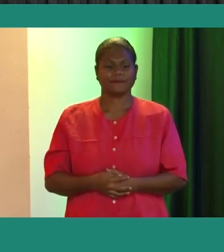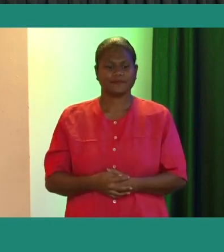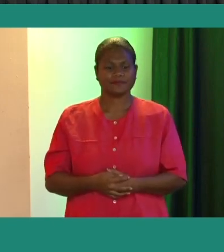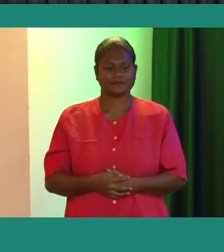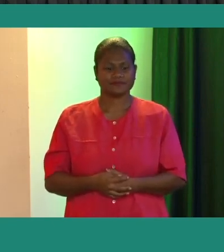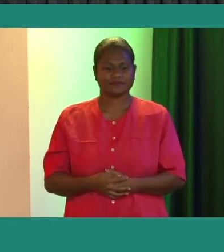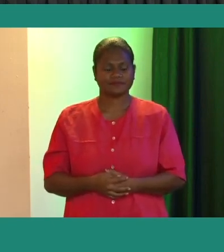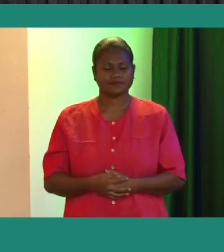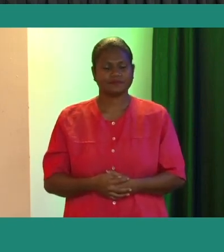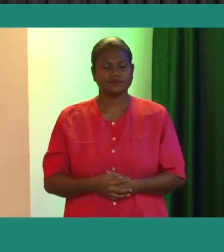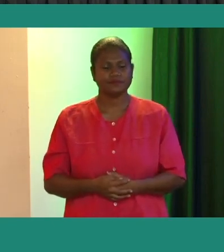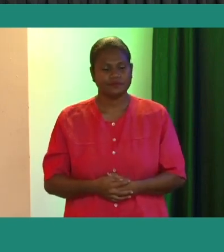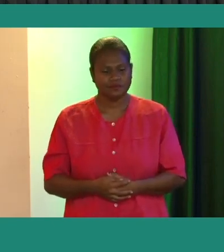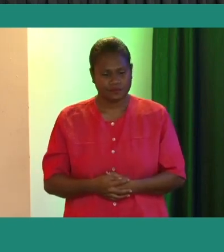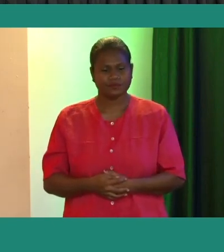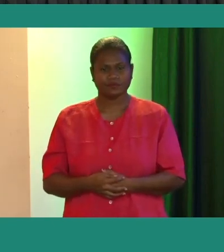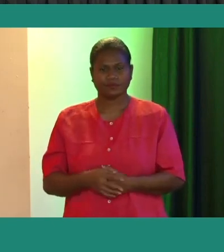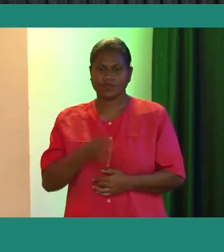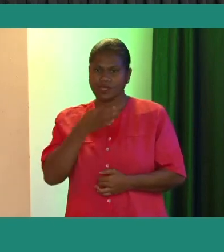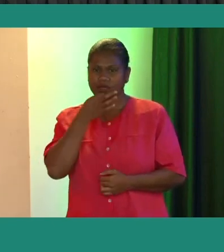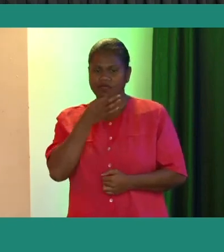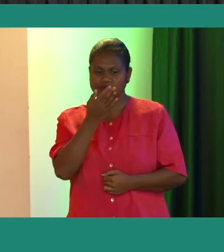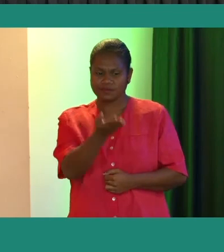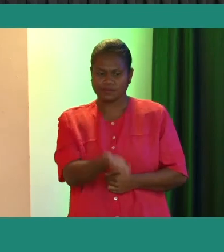Mr. Ginis.